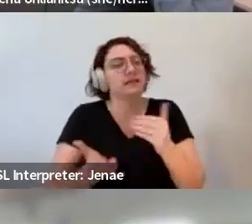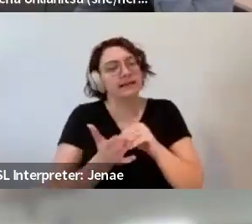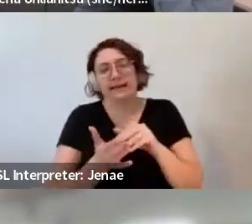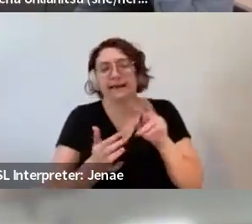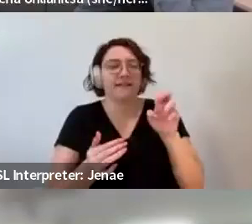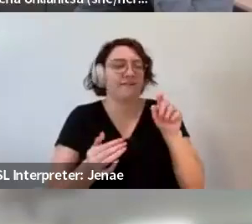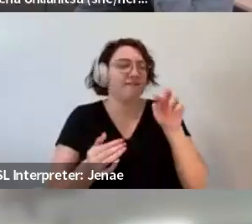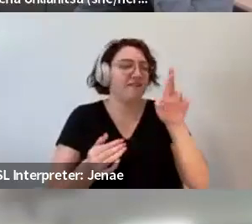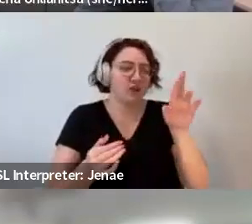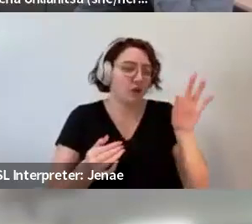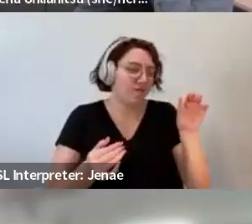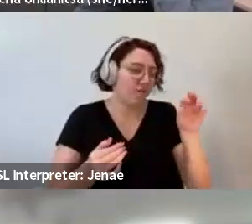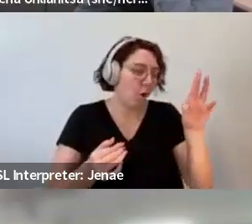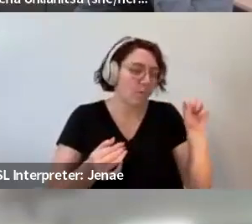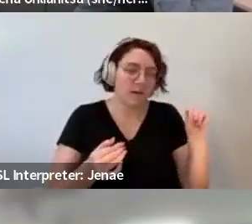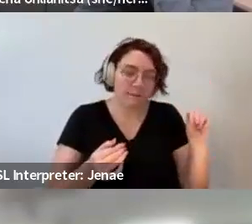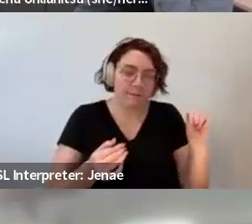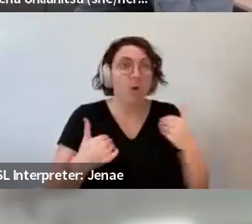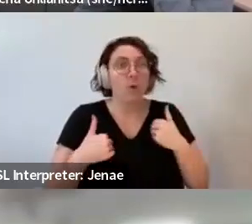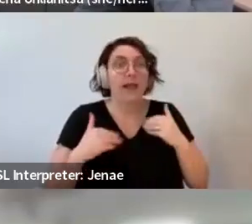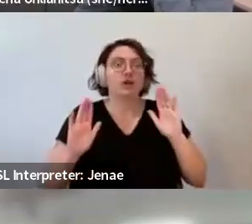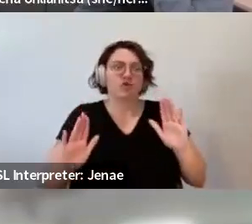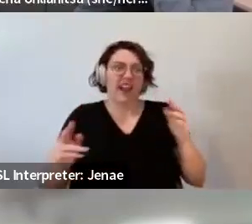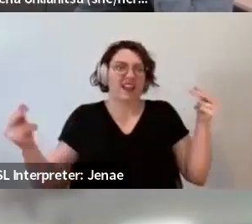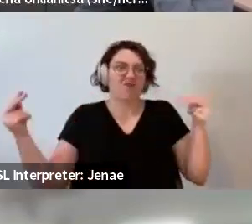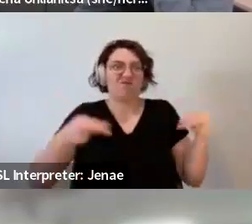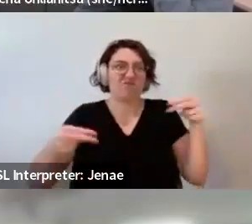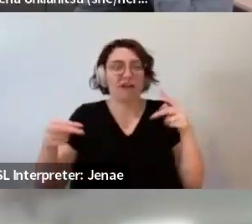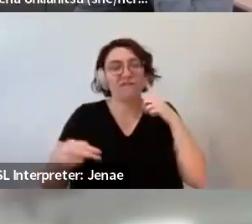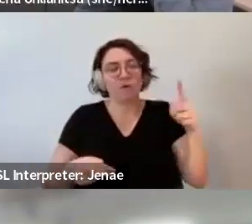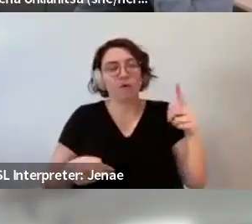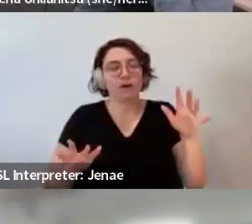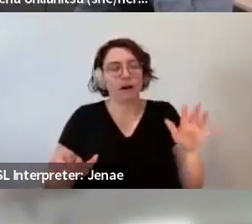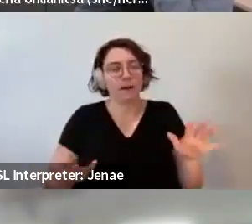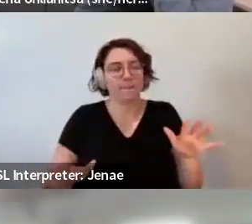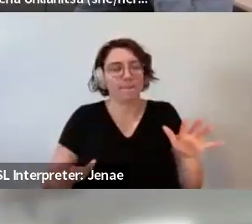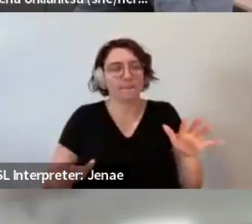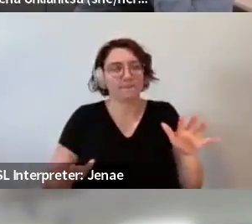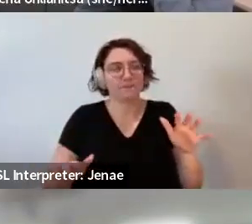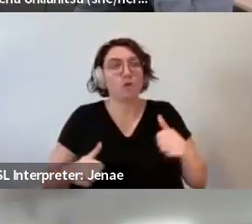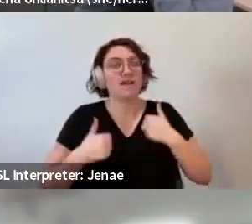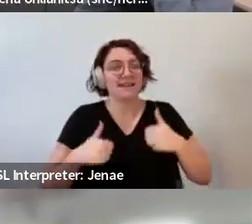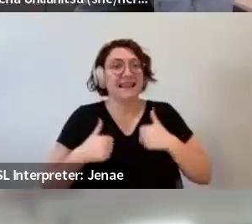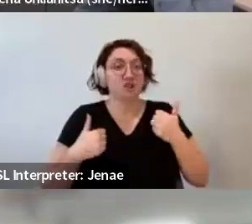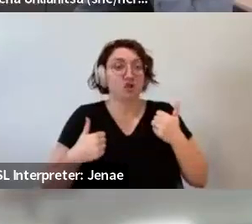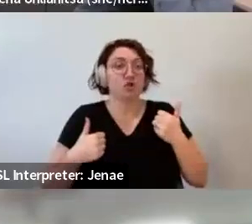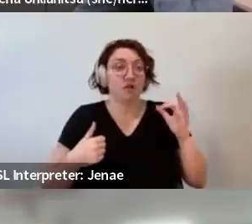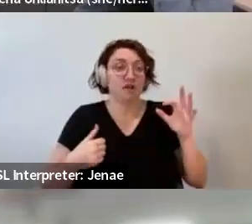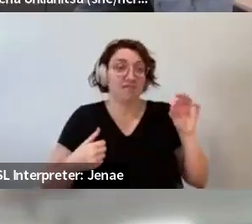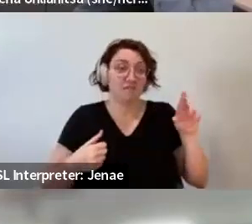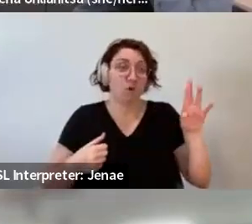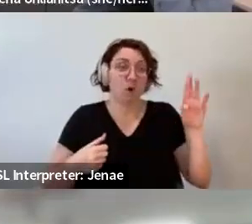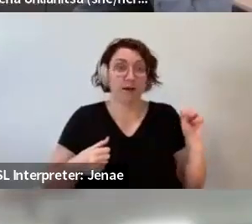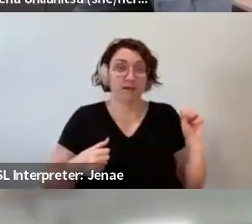forums. I feel like we had a great turnout for our our residential vendor forum. My goodness, it